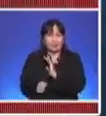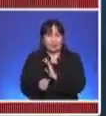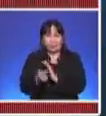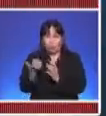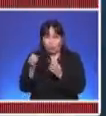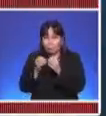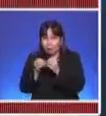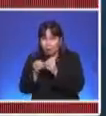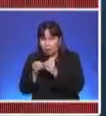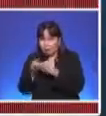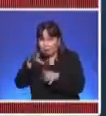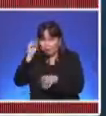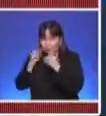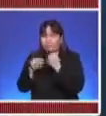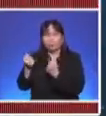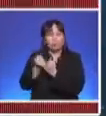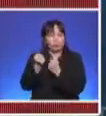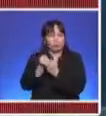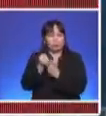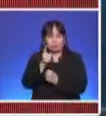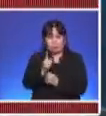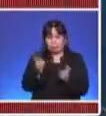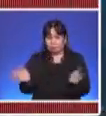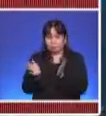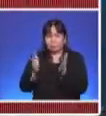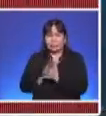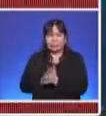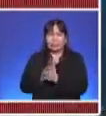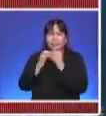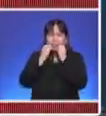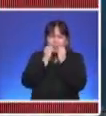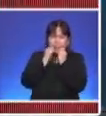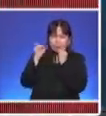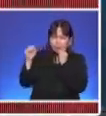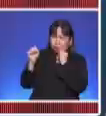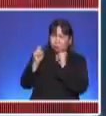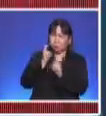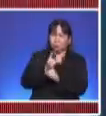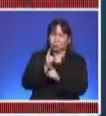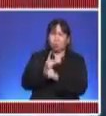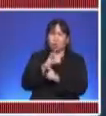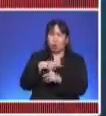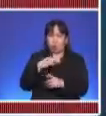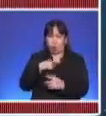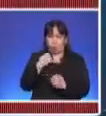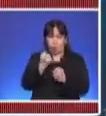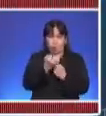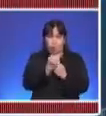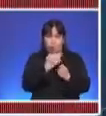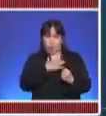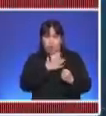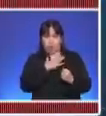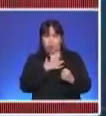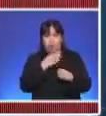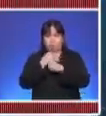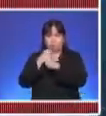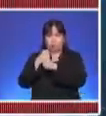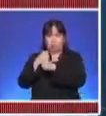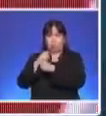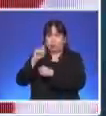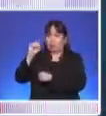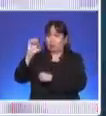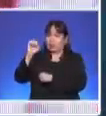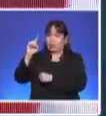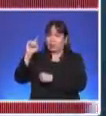we can even say that among the candidates, Manny Pacquiao, in terms of debate performance, is the most